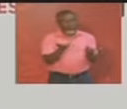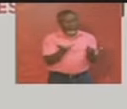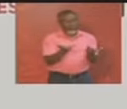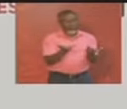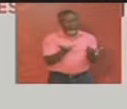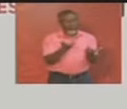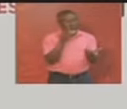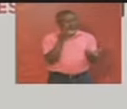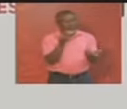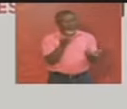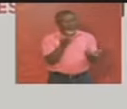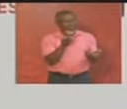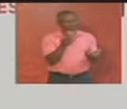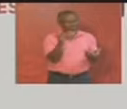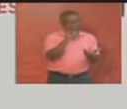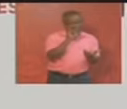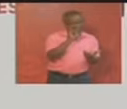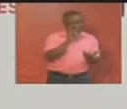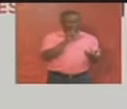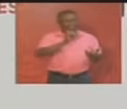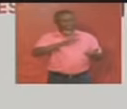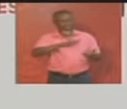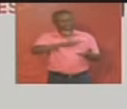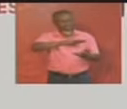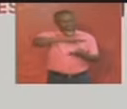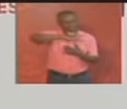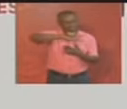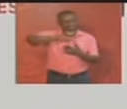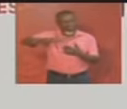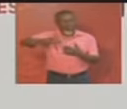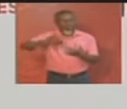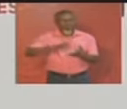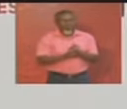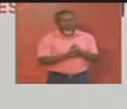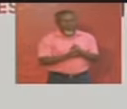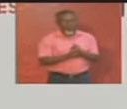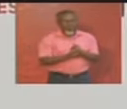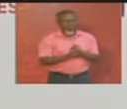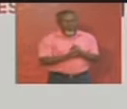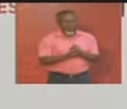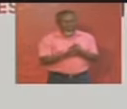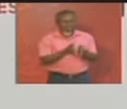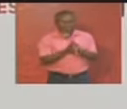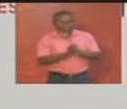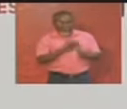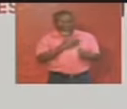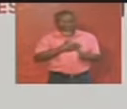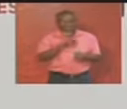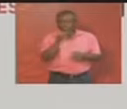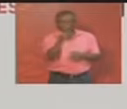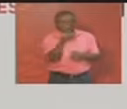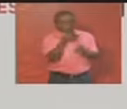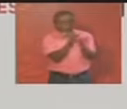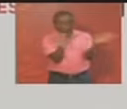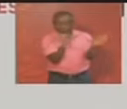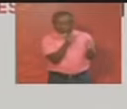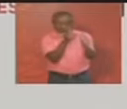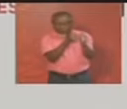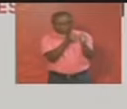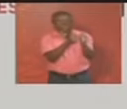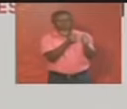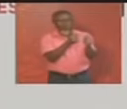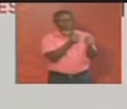this is why we continue to ask the population to adhere to the regulations that prohibit some behaviors and